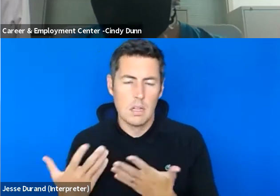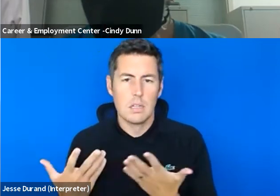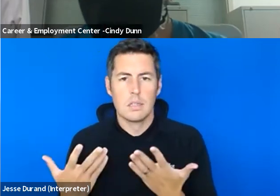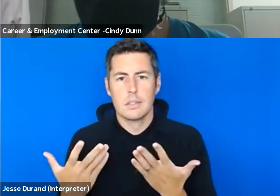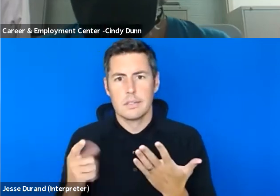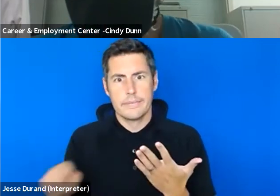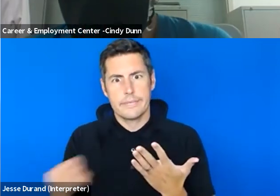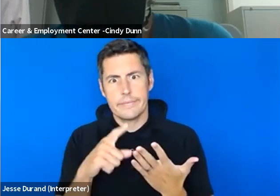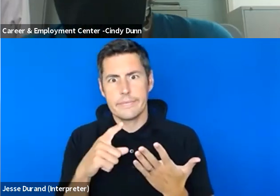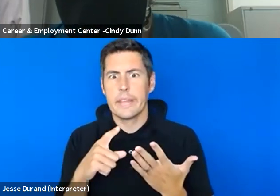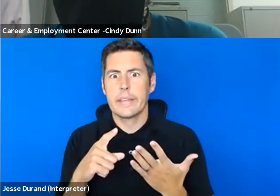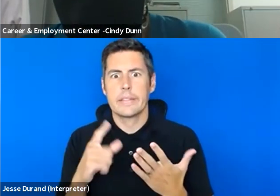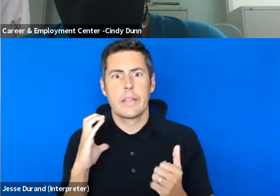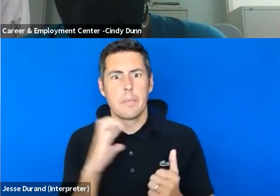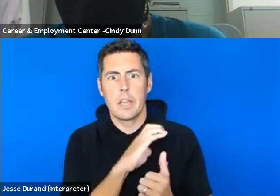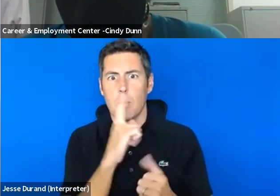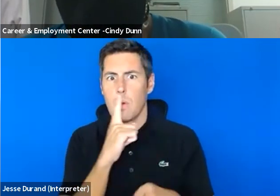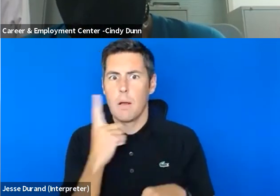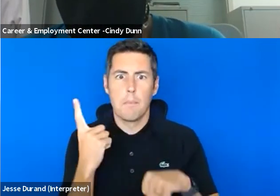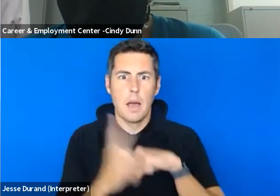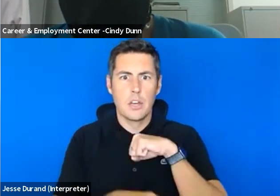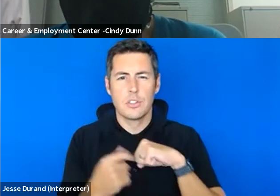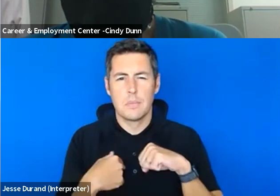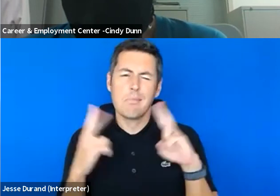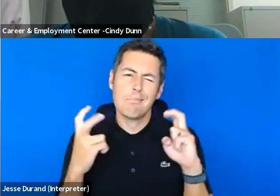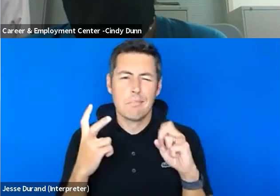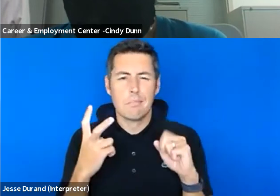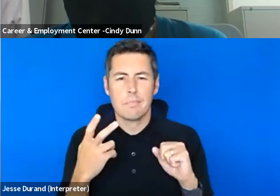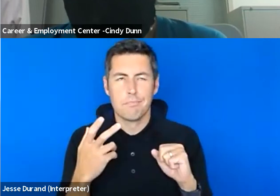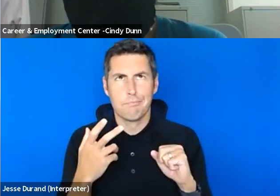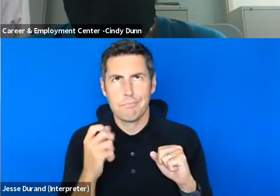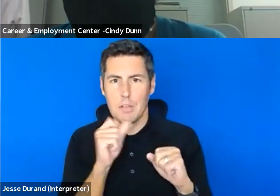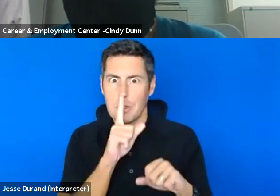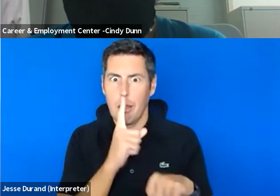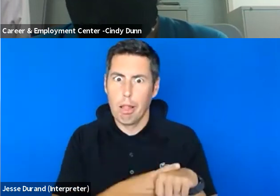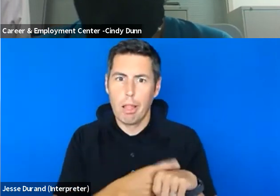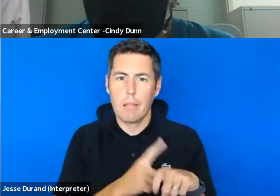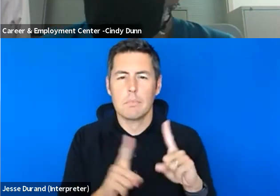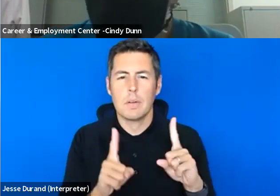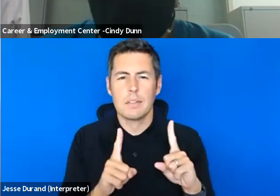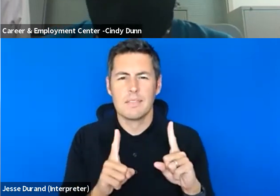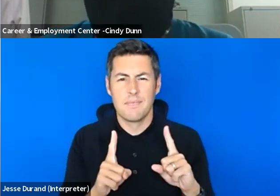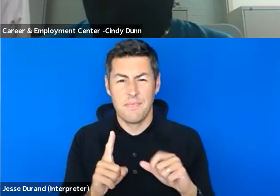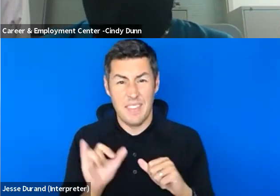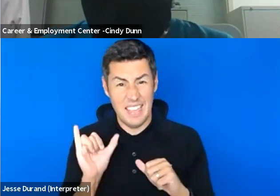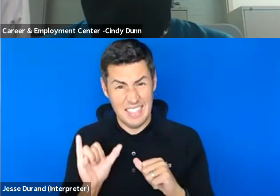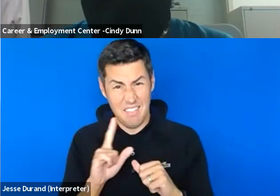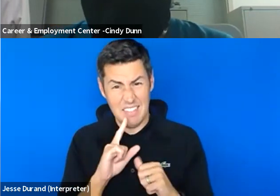is going to punish me, for lack of better words. Is that what really is happening in a program review?